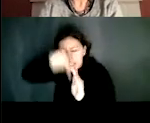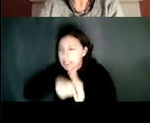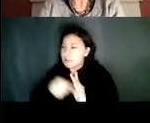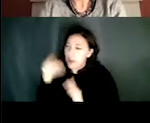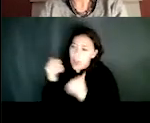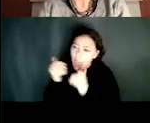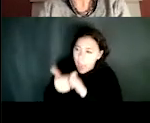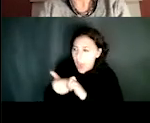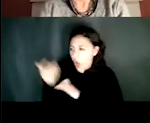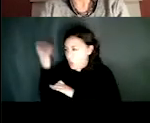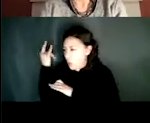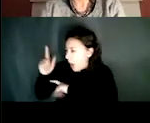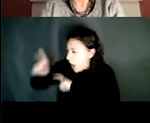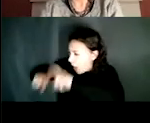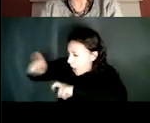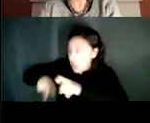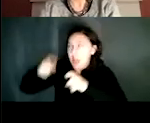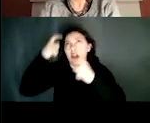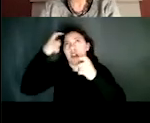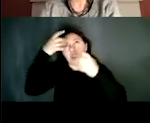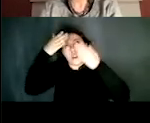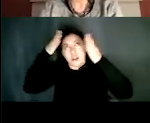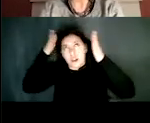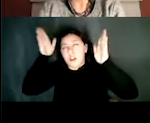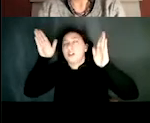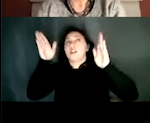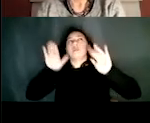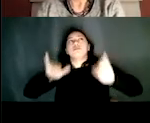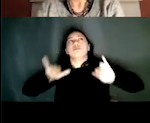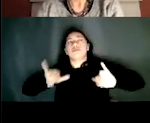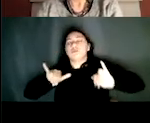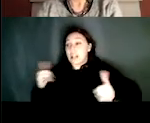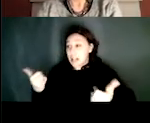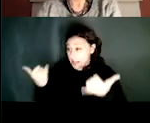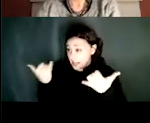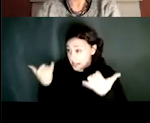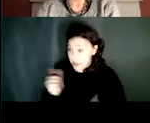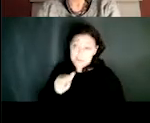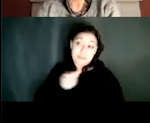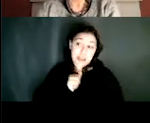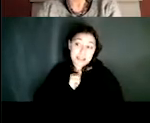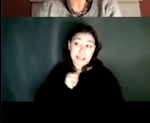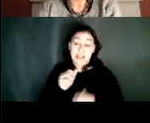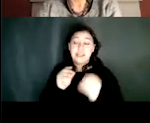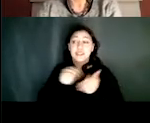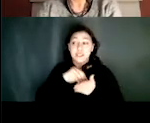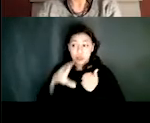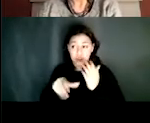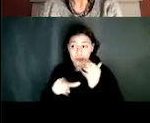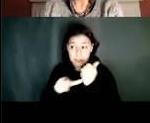Now that I am a teaching assistant, channeling Christina's techniques and teaching, I encourage students to think about the why and the